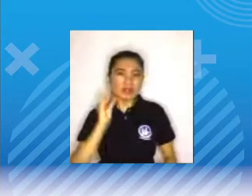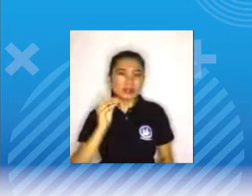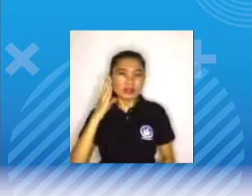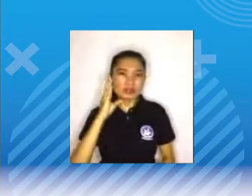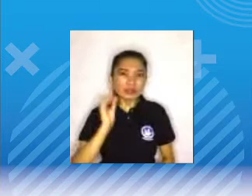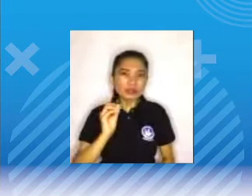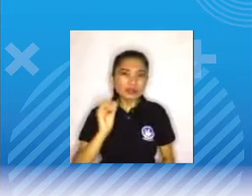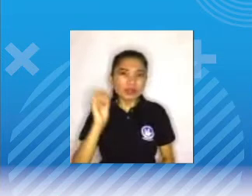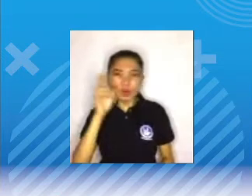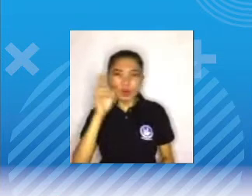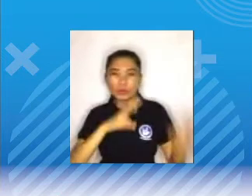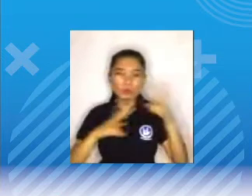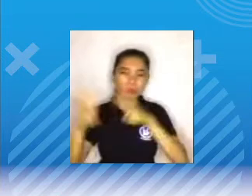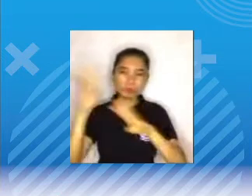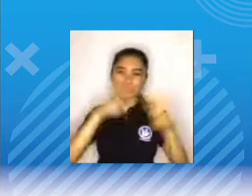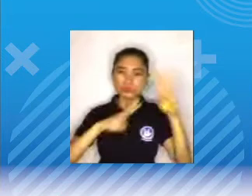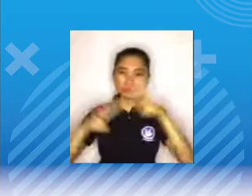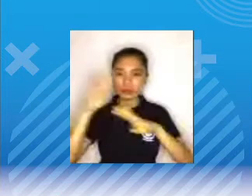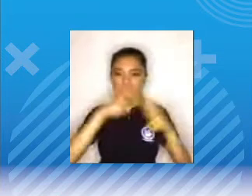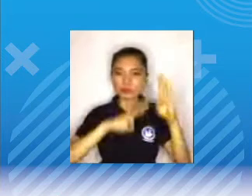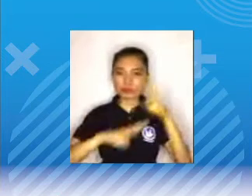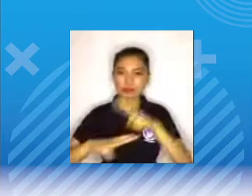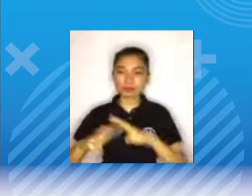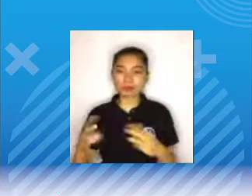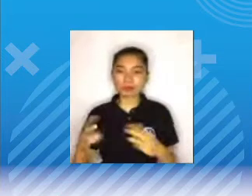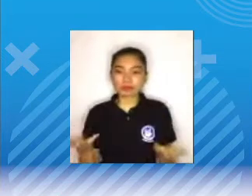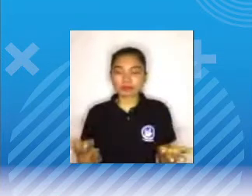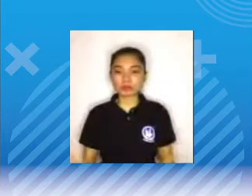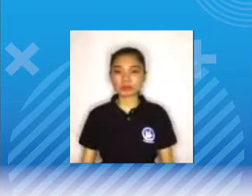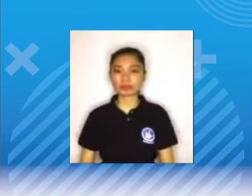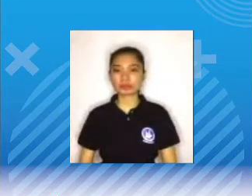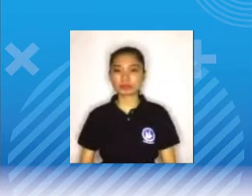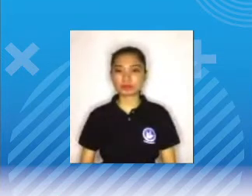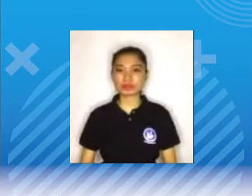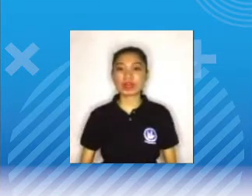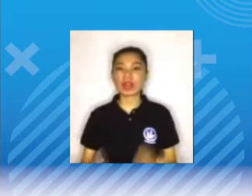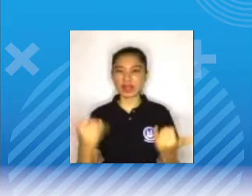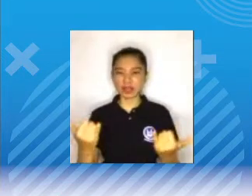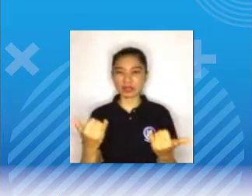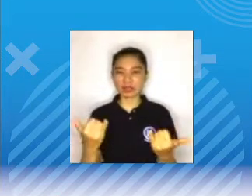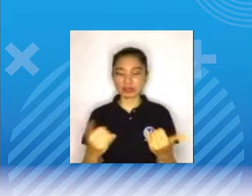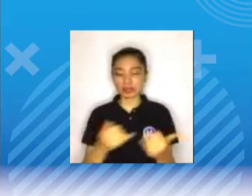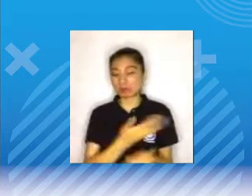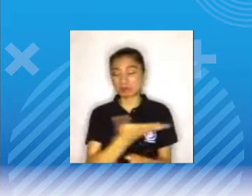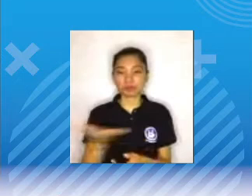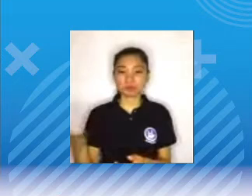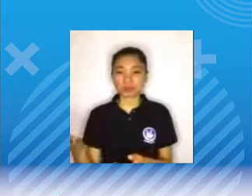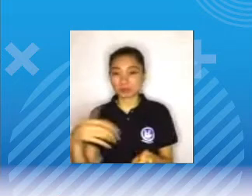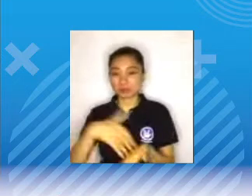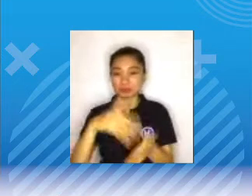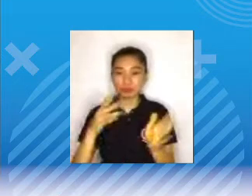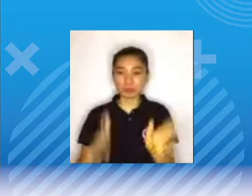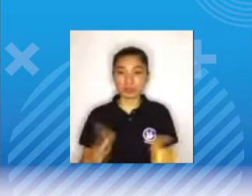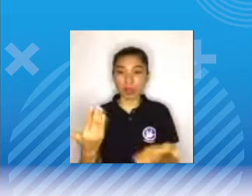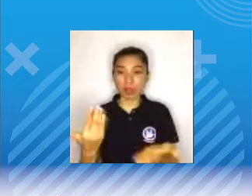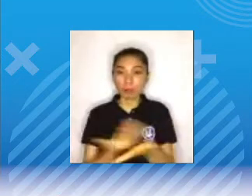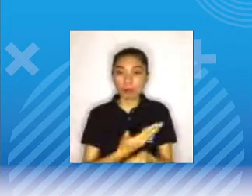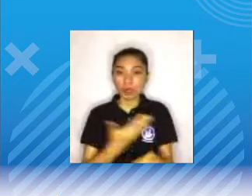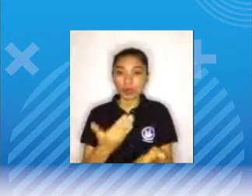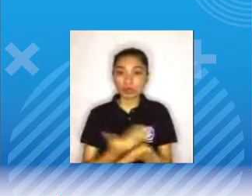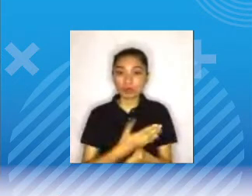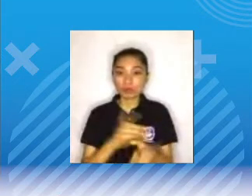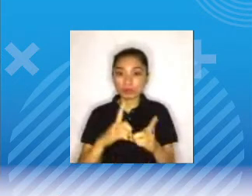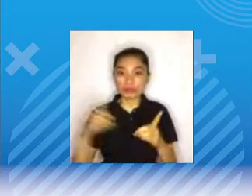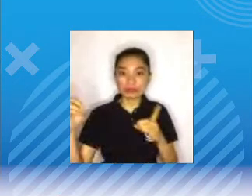of uncertainty. Lalo na siguro itong mga kabataan natin na bago sa kanila ang distance education. So,